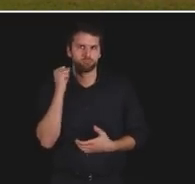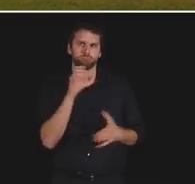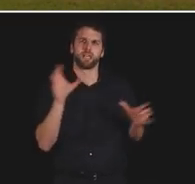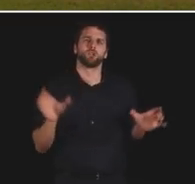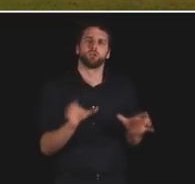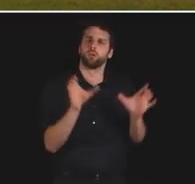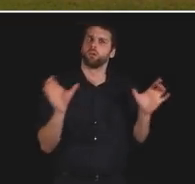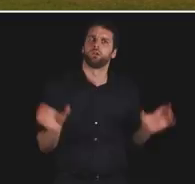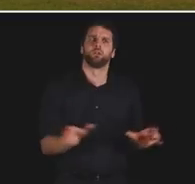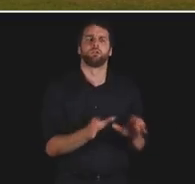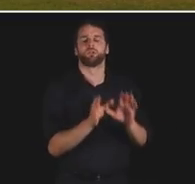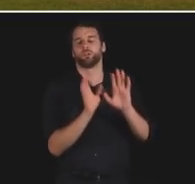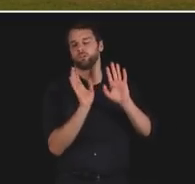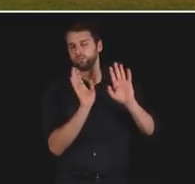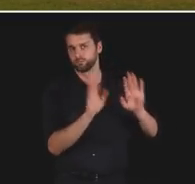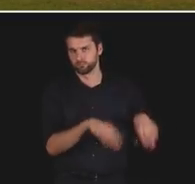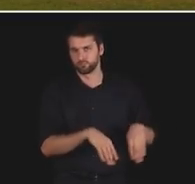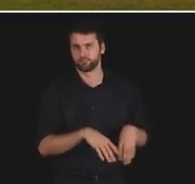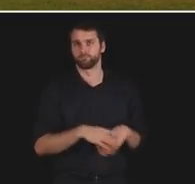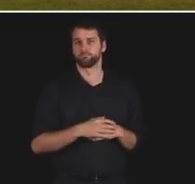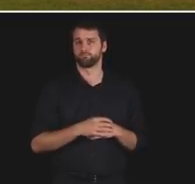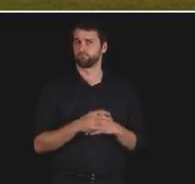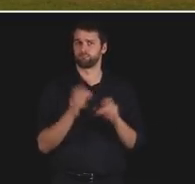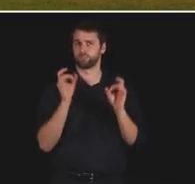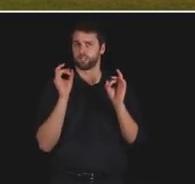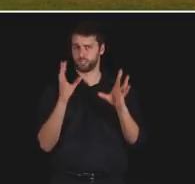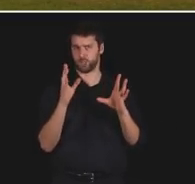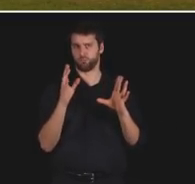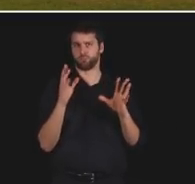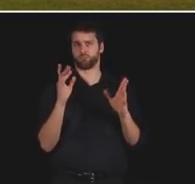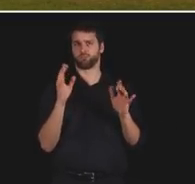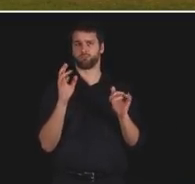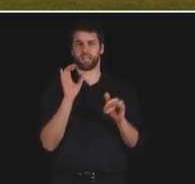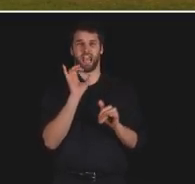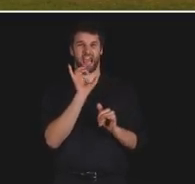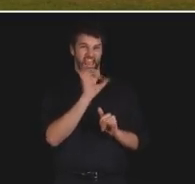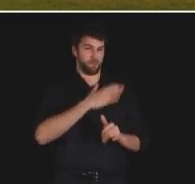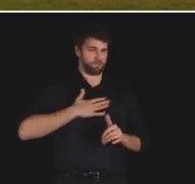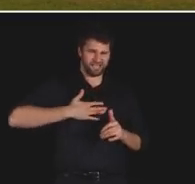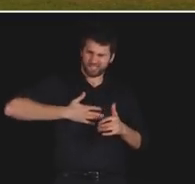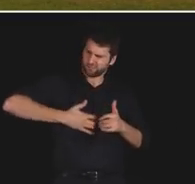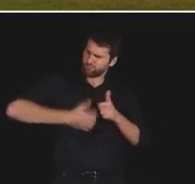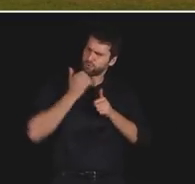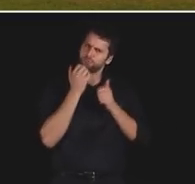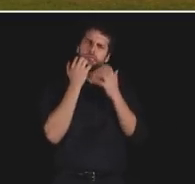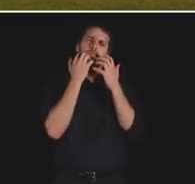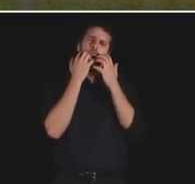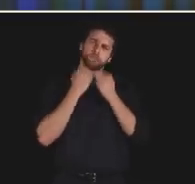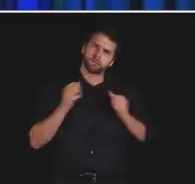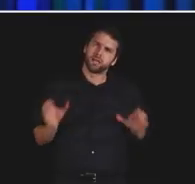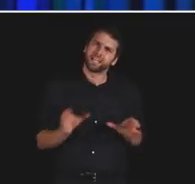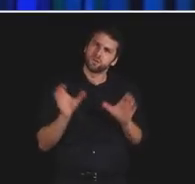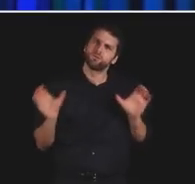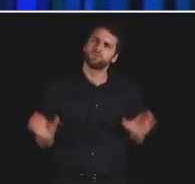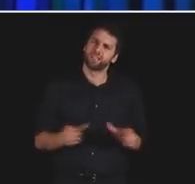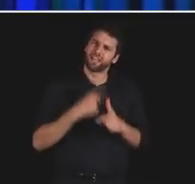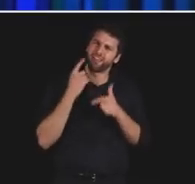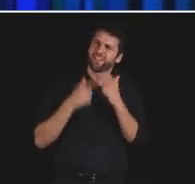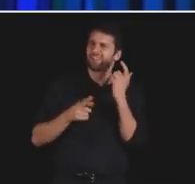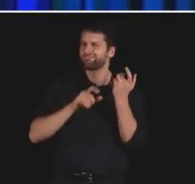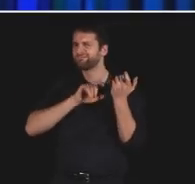absolutely nothing else, which would be terrible, taking the one activity you love the most and then you don't like it anymore. Well, in the